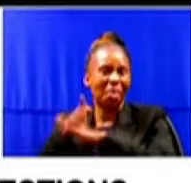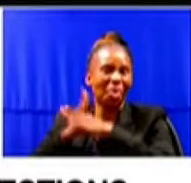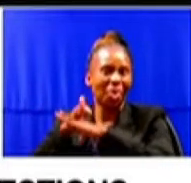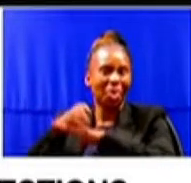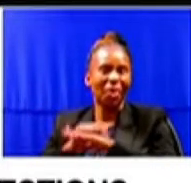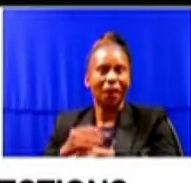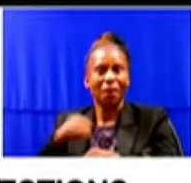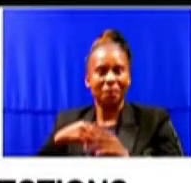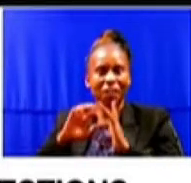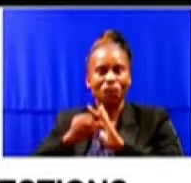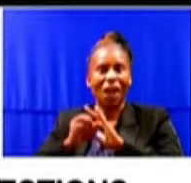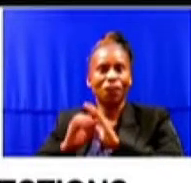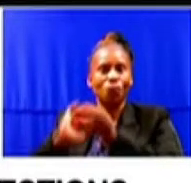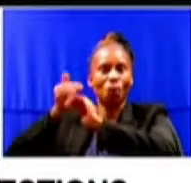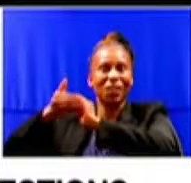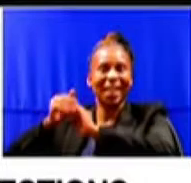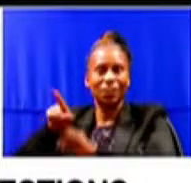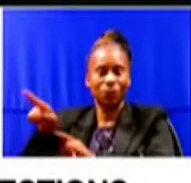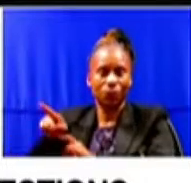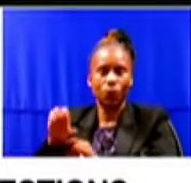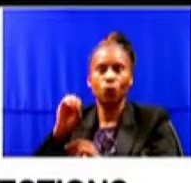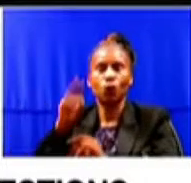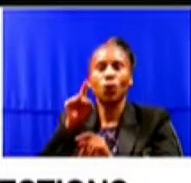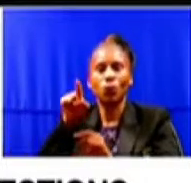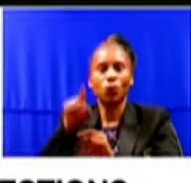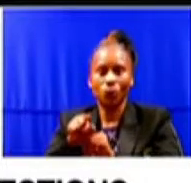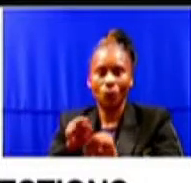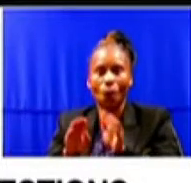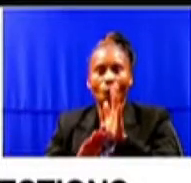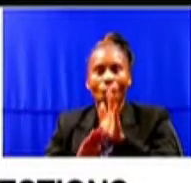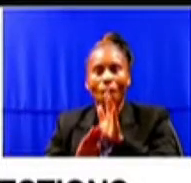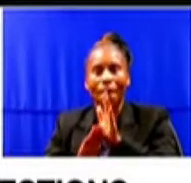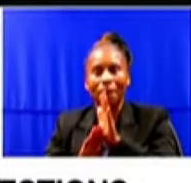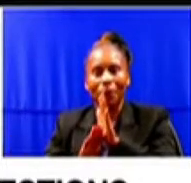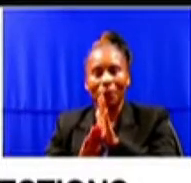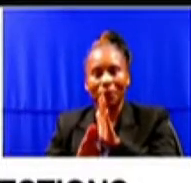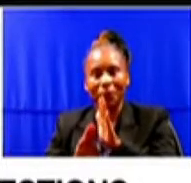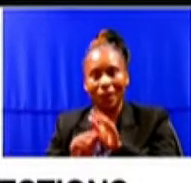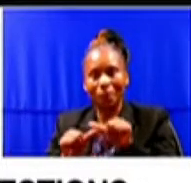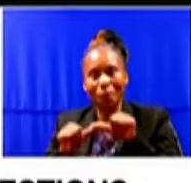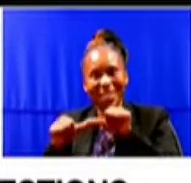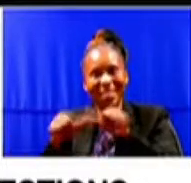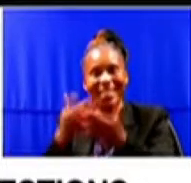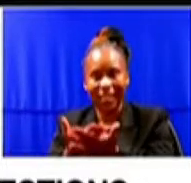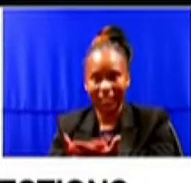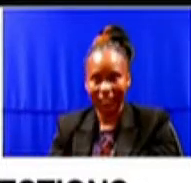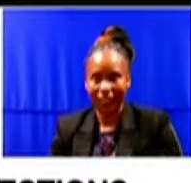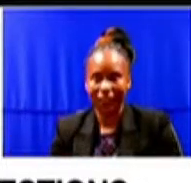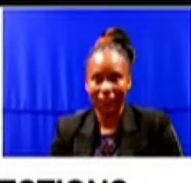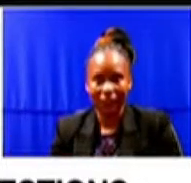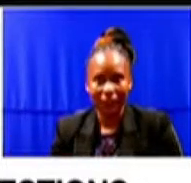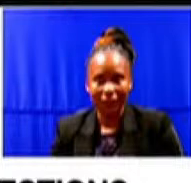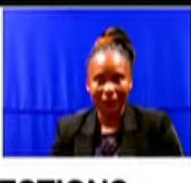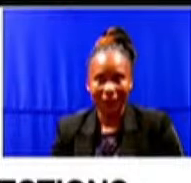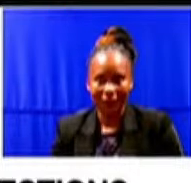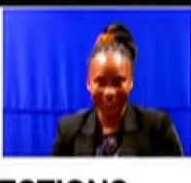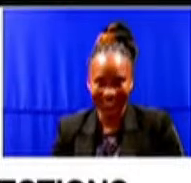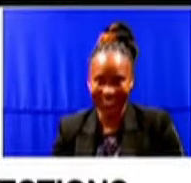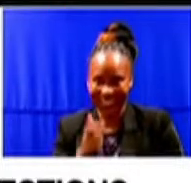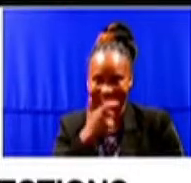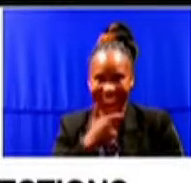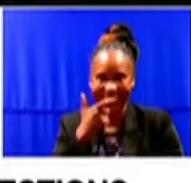you so that you can proceed. No, I'm disrupted by the president. The president disrupted me.